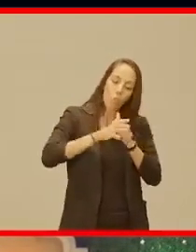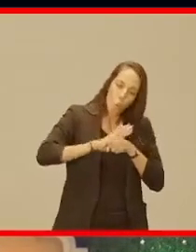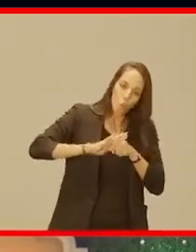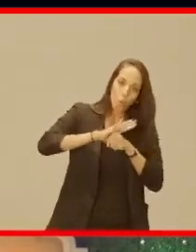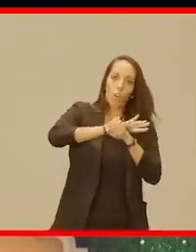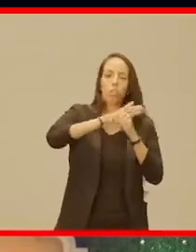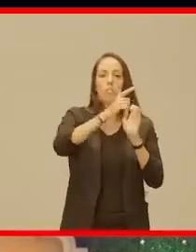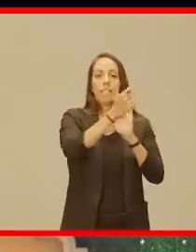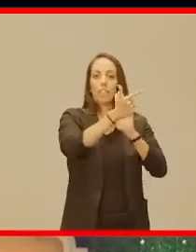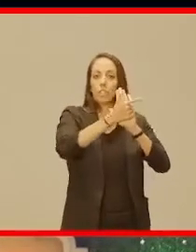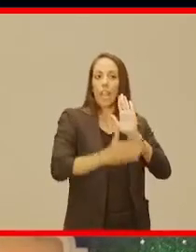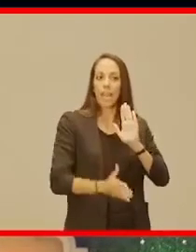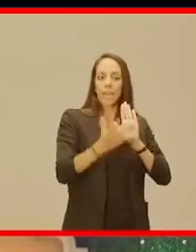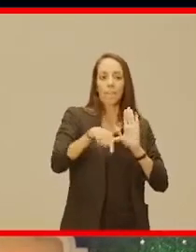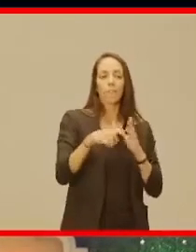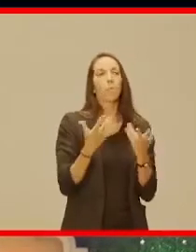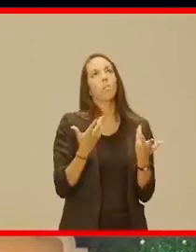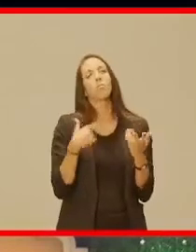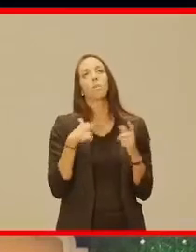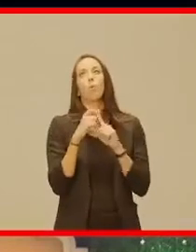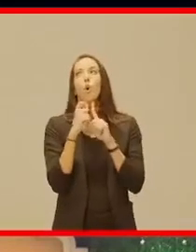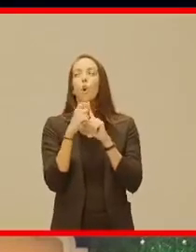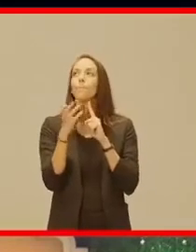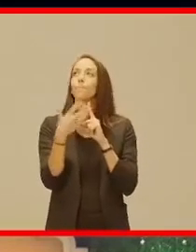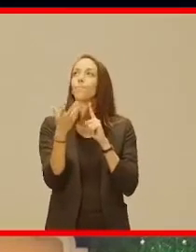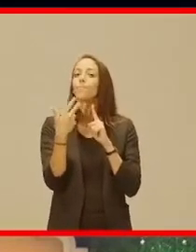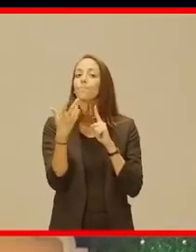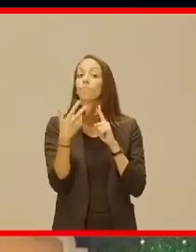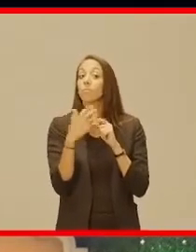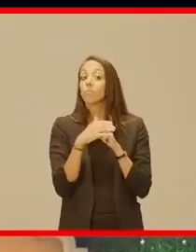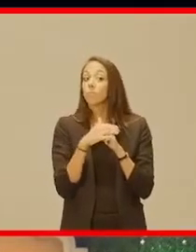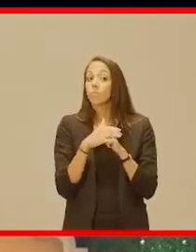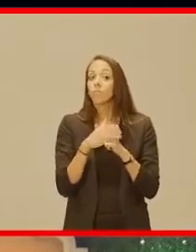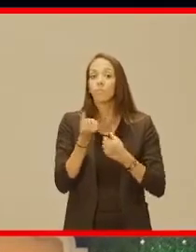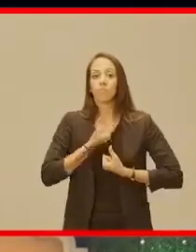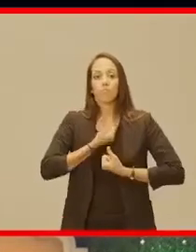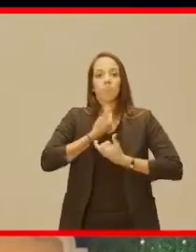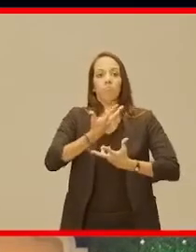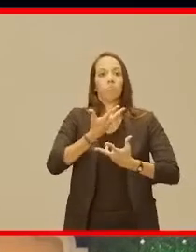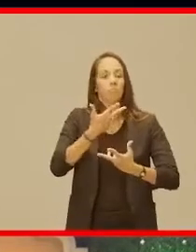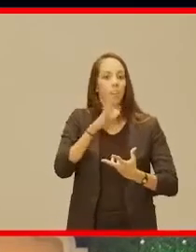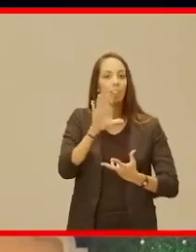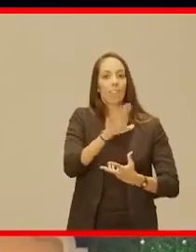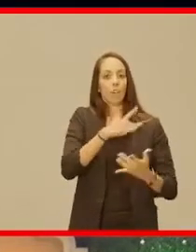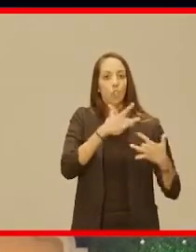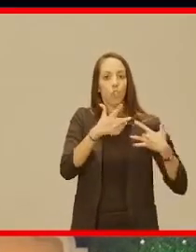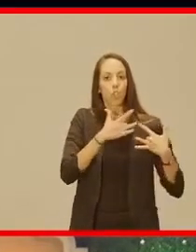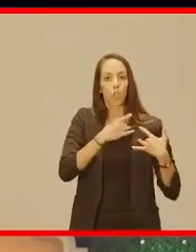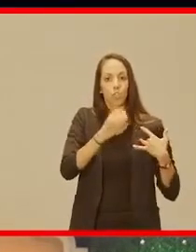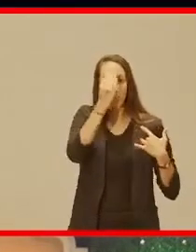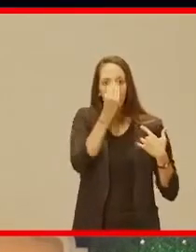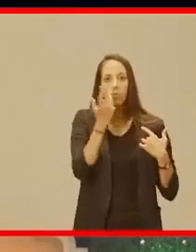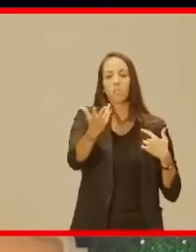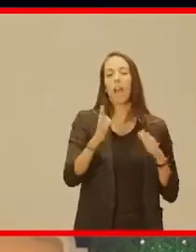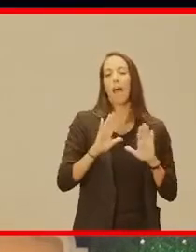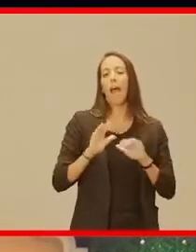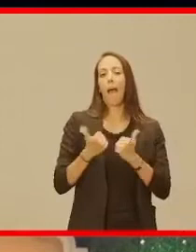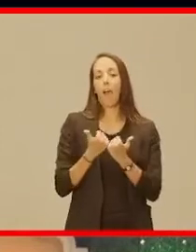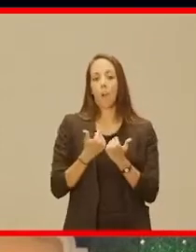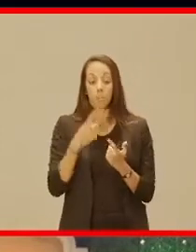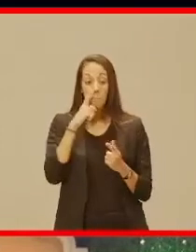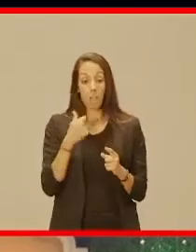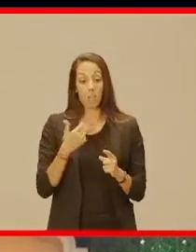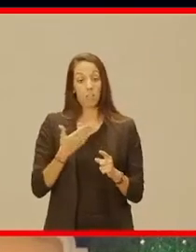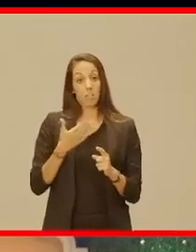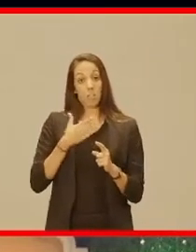can I say, voice out their concerns. Because a lot of the times where, for instance, with where I'm from, when we don't feel